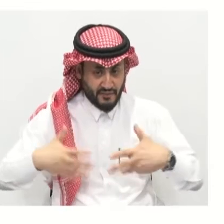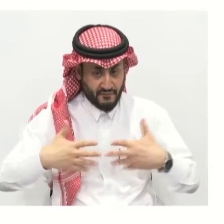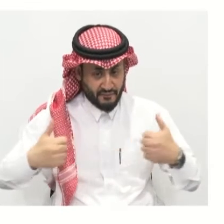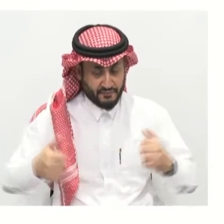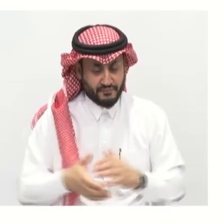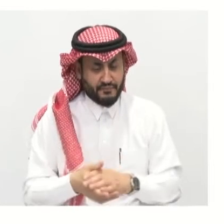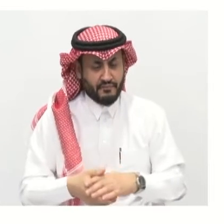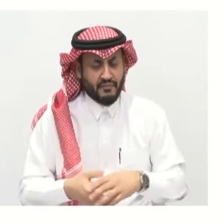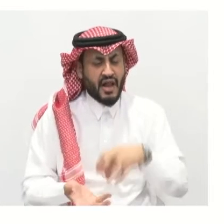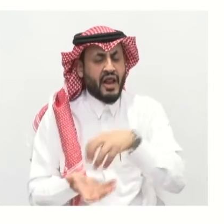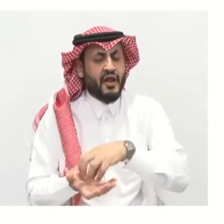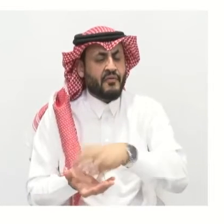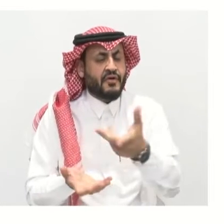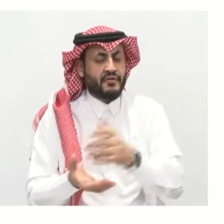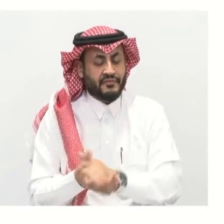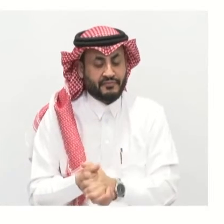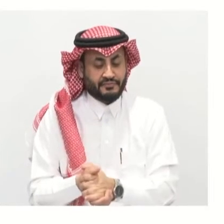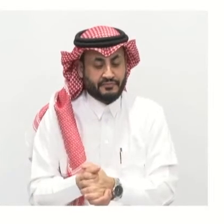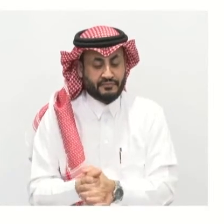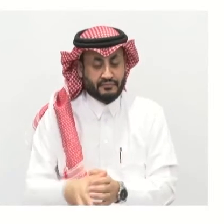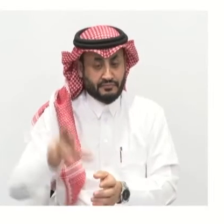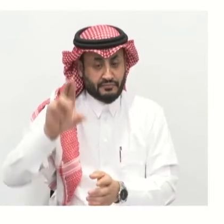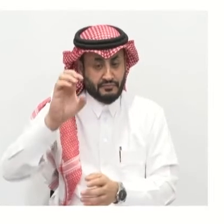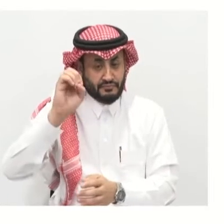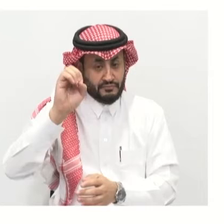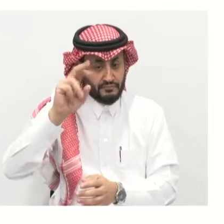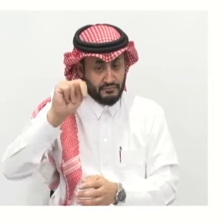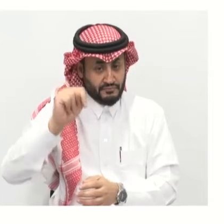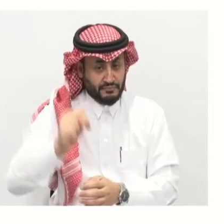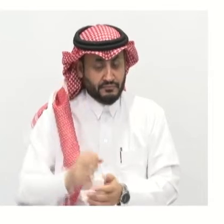Where are they? They're in his room, right? So this is a place.